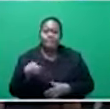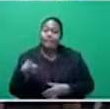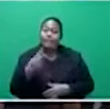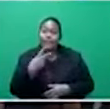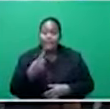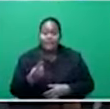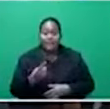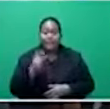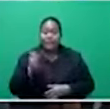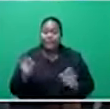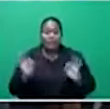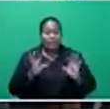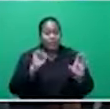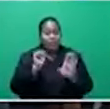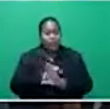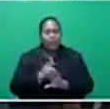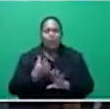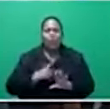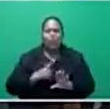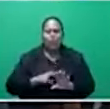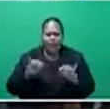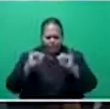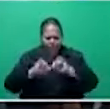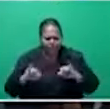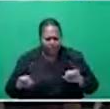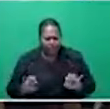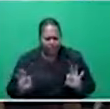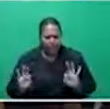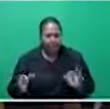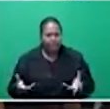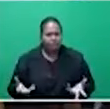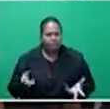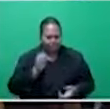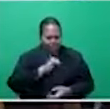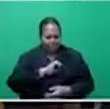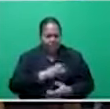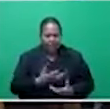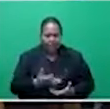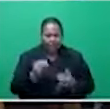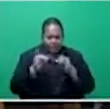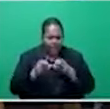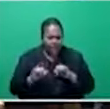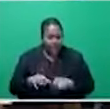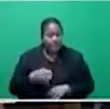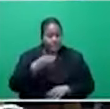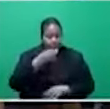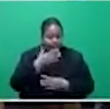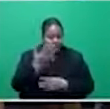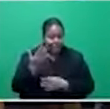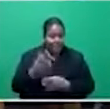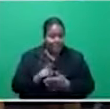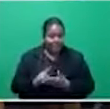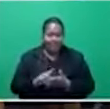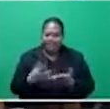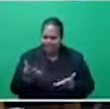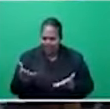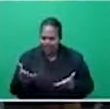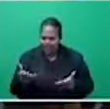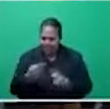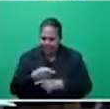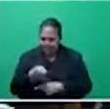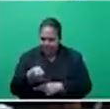is nothing to hide, why are they afraid of investigation? Right? A few days later, I understand Honourable Gavoka has a change of heart now. He